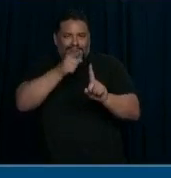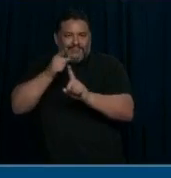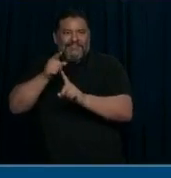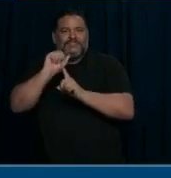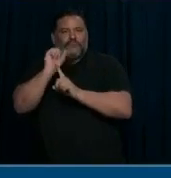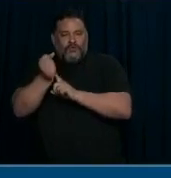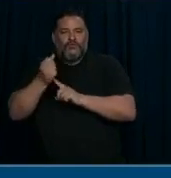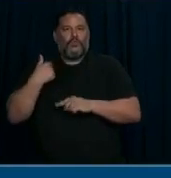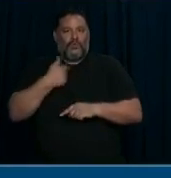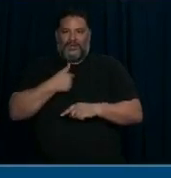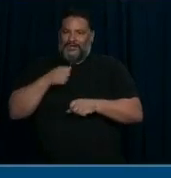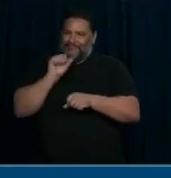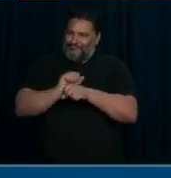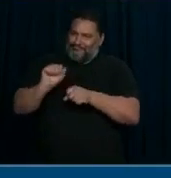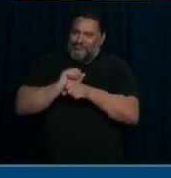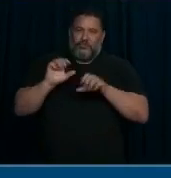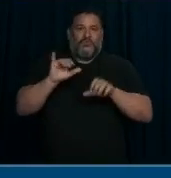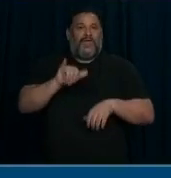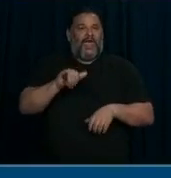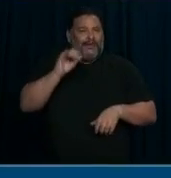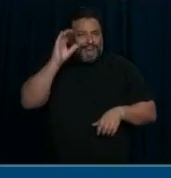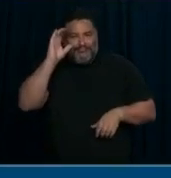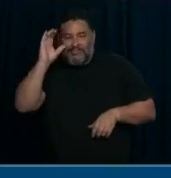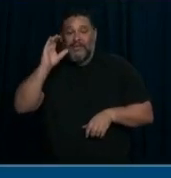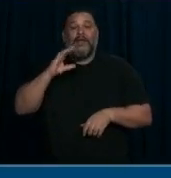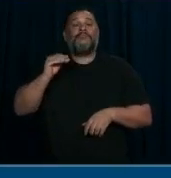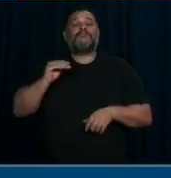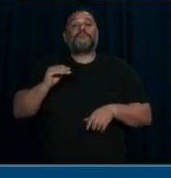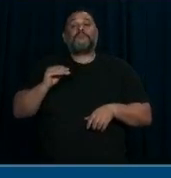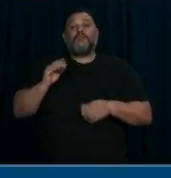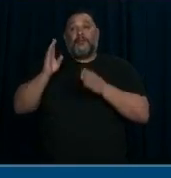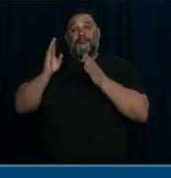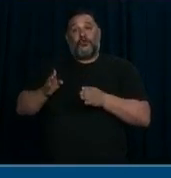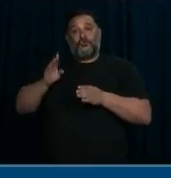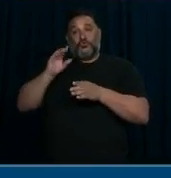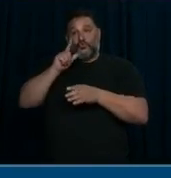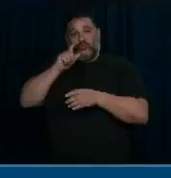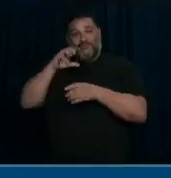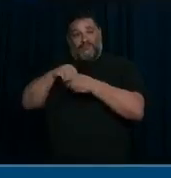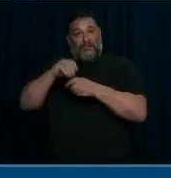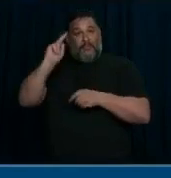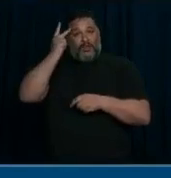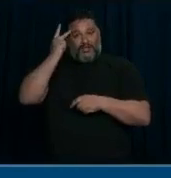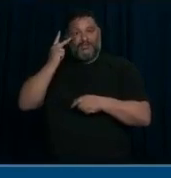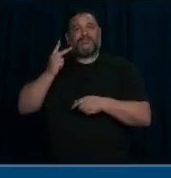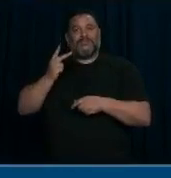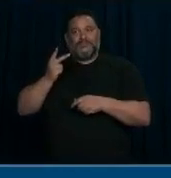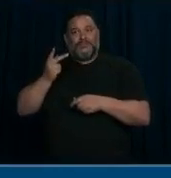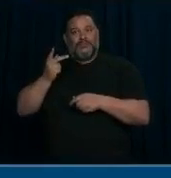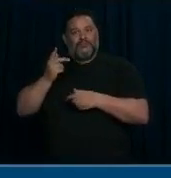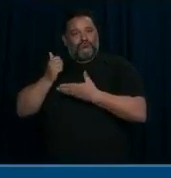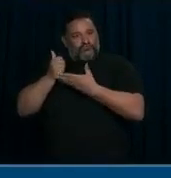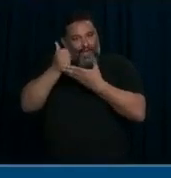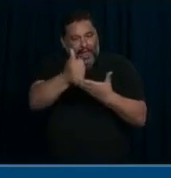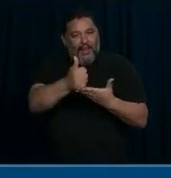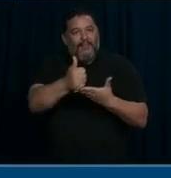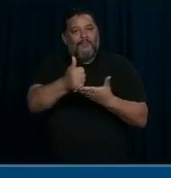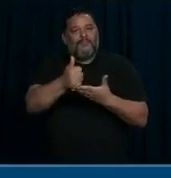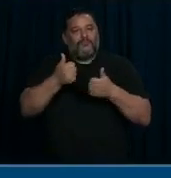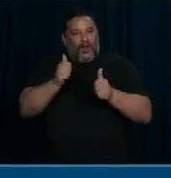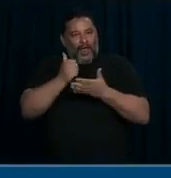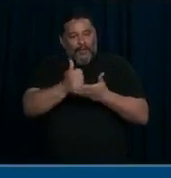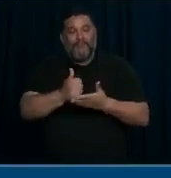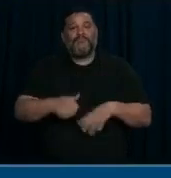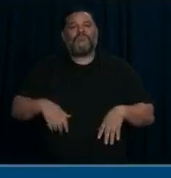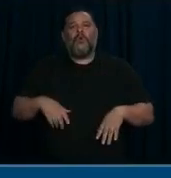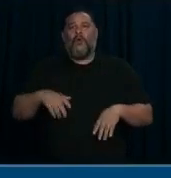that. Then I think that the job of somebody who is in politics is to go out there and try to help them with these things. So what are the big